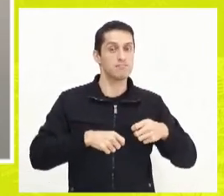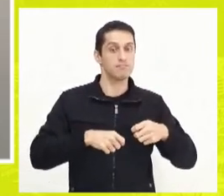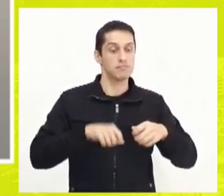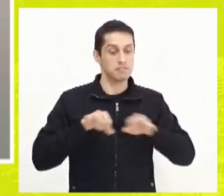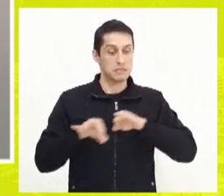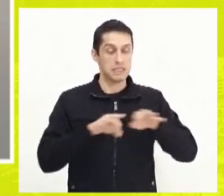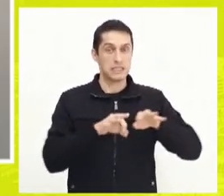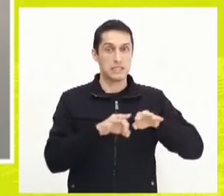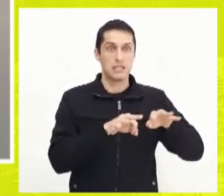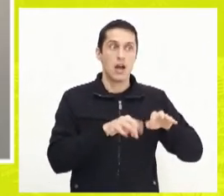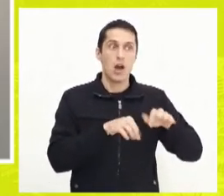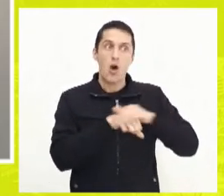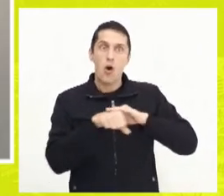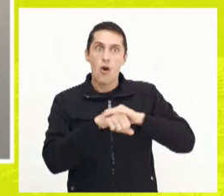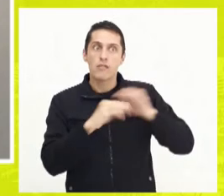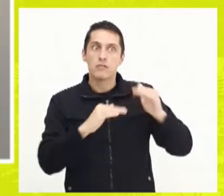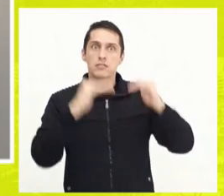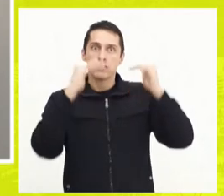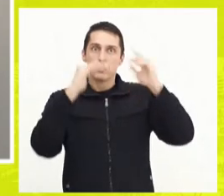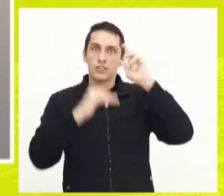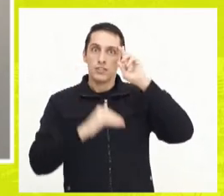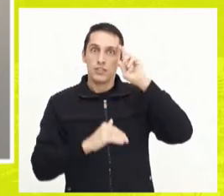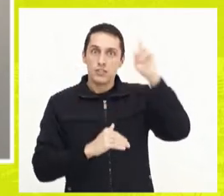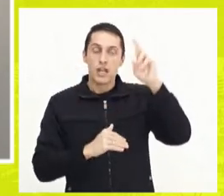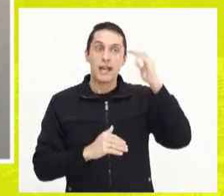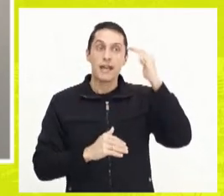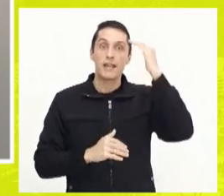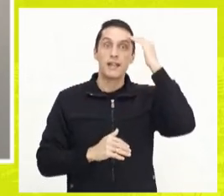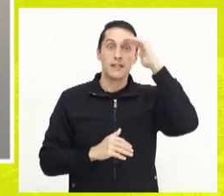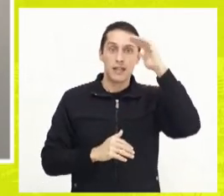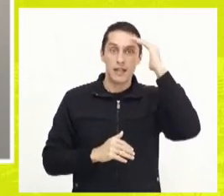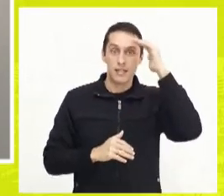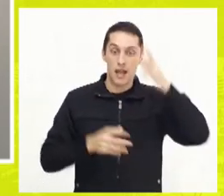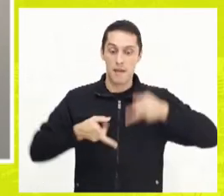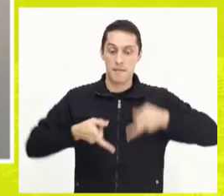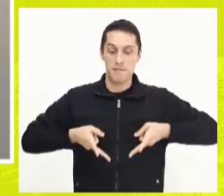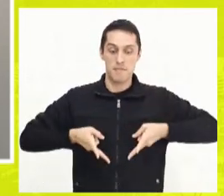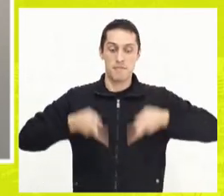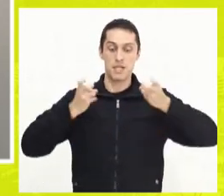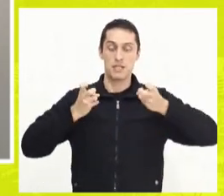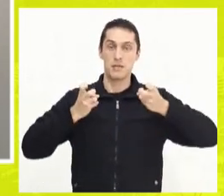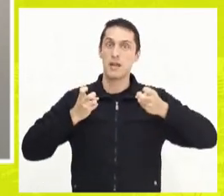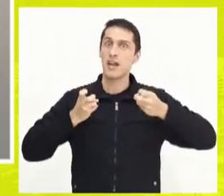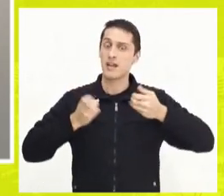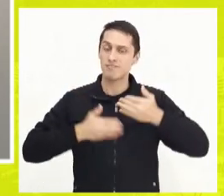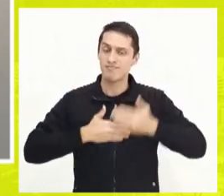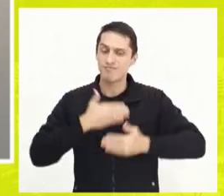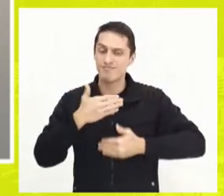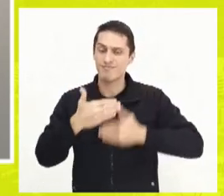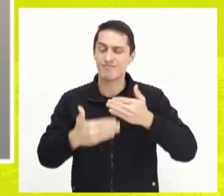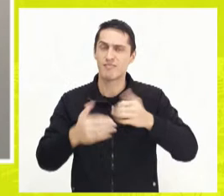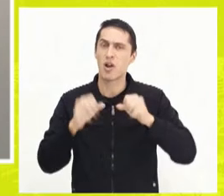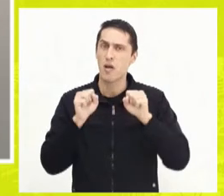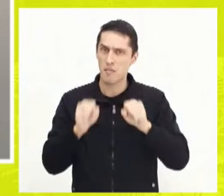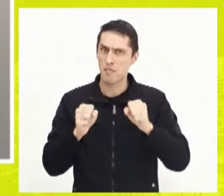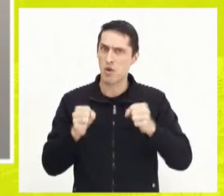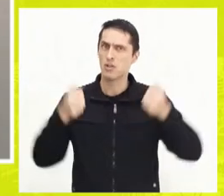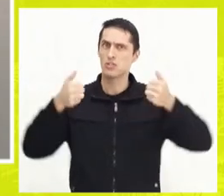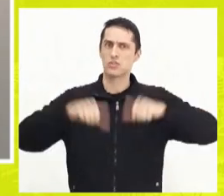leaders to reporters trying to understand and notice the signs that something can't be going